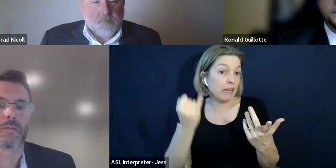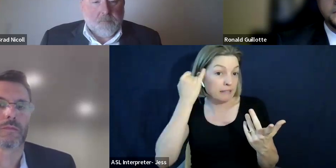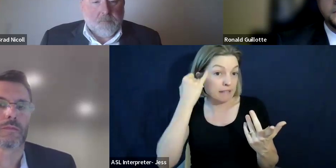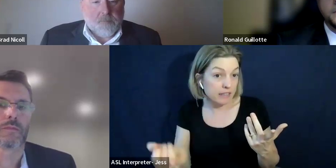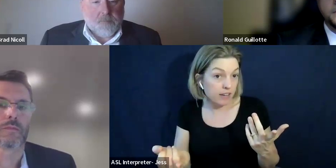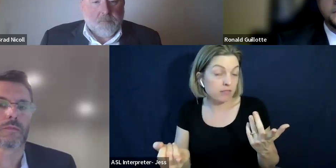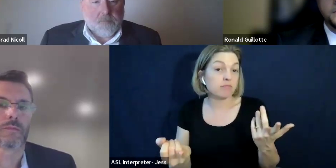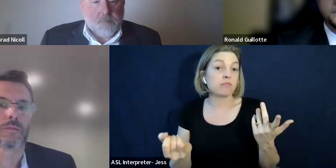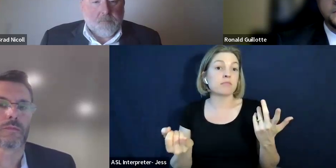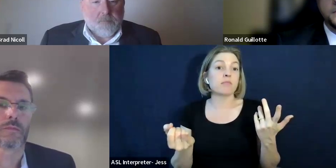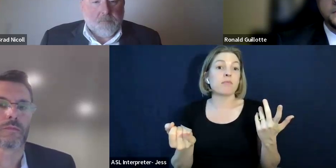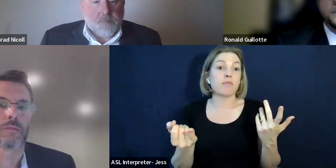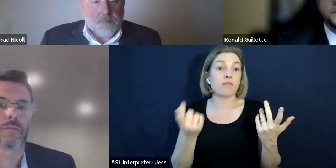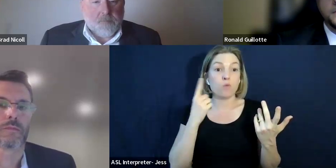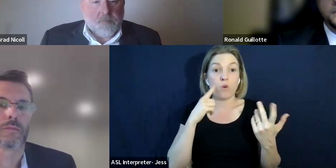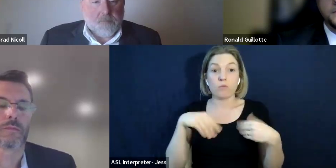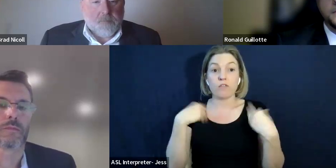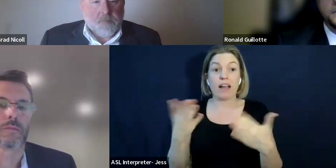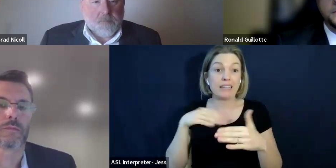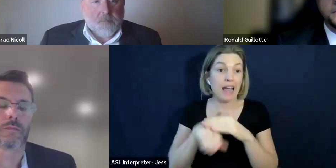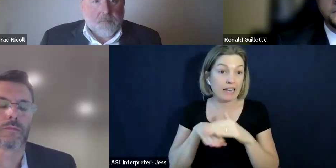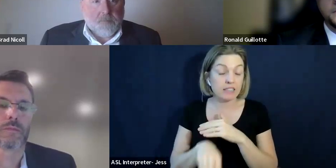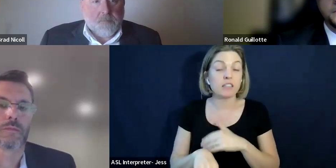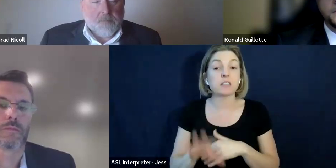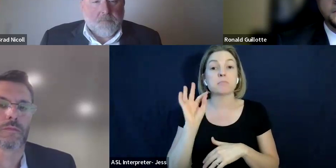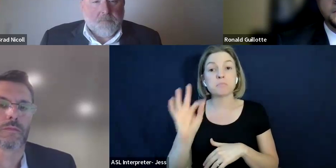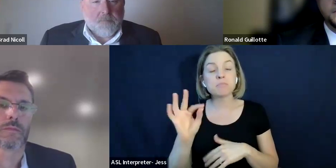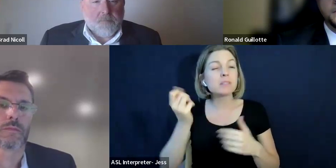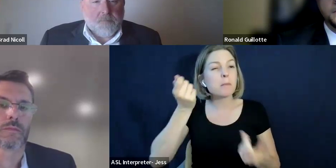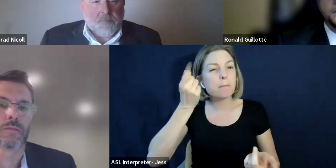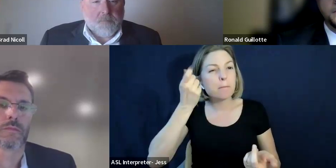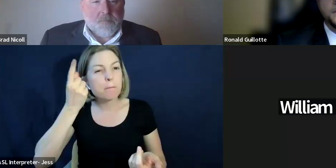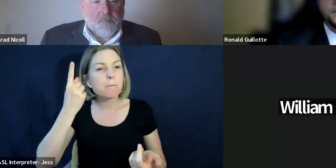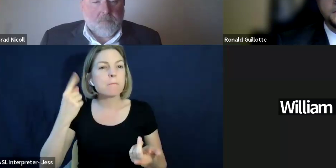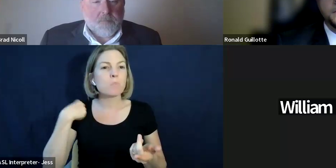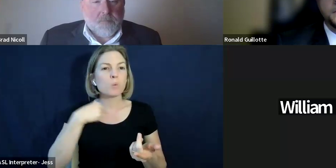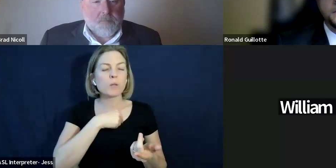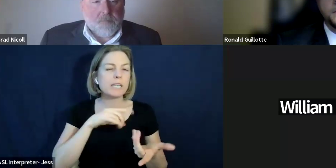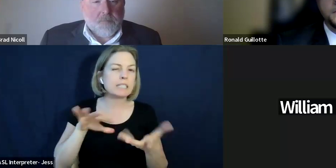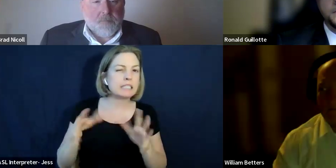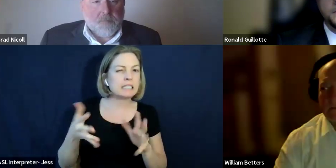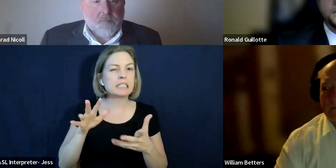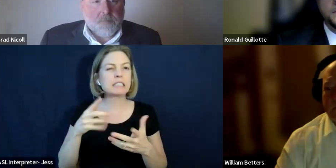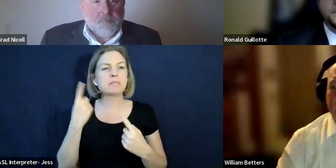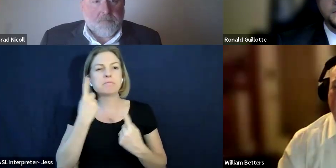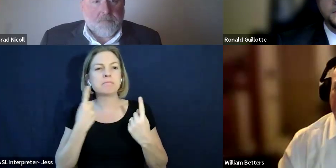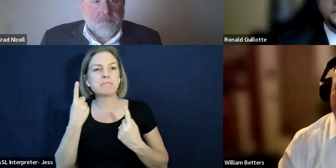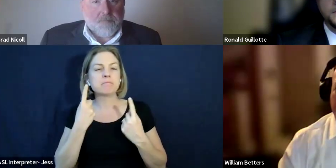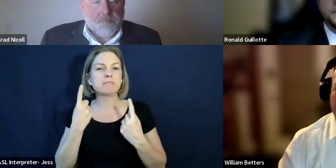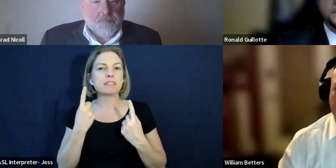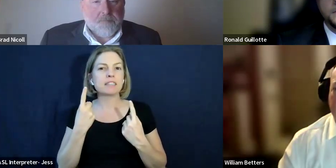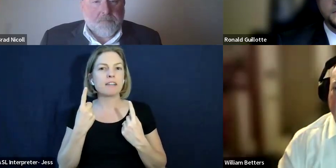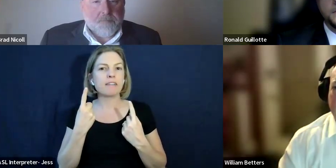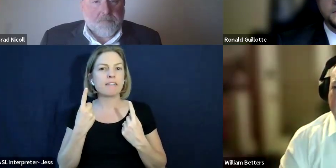this access nearby, but we're questioning some of what